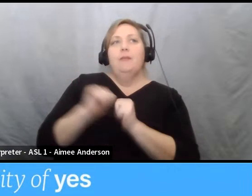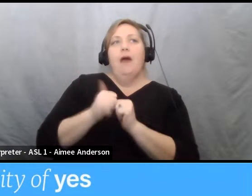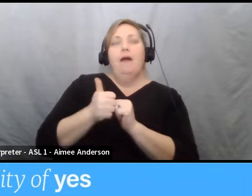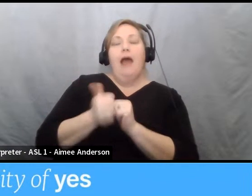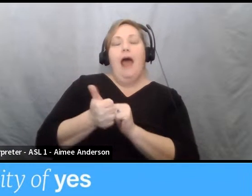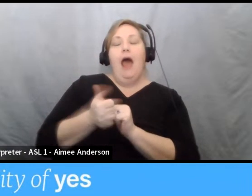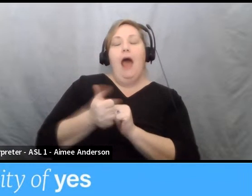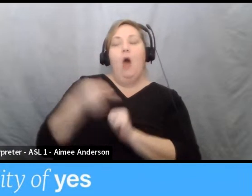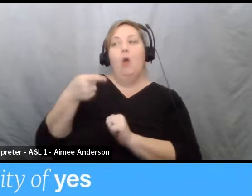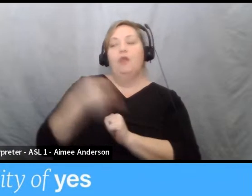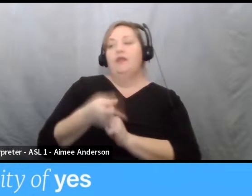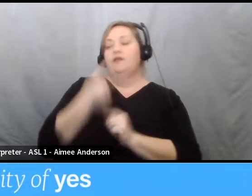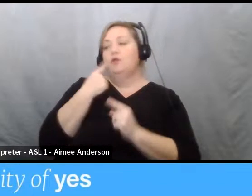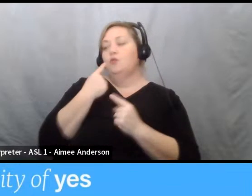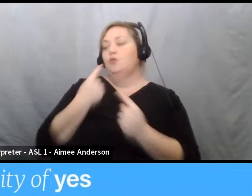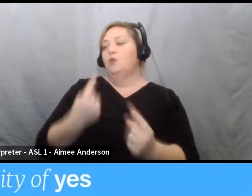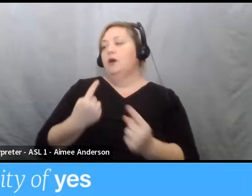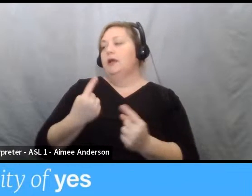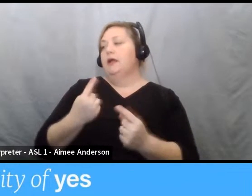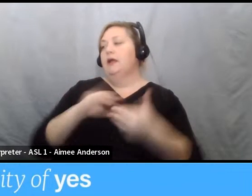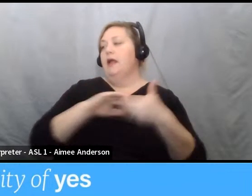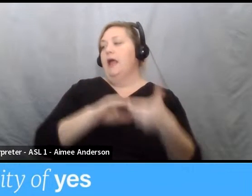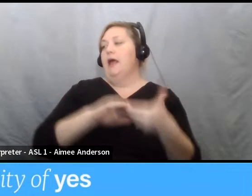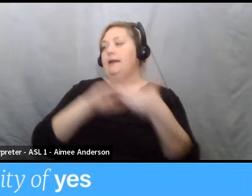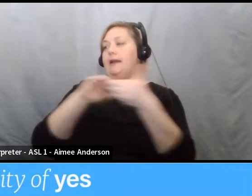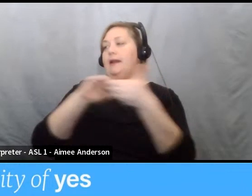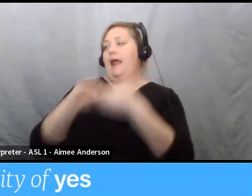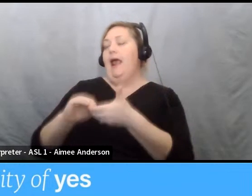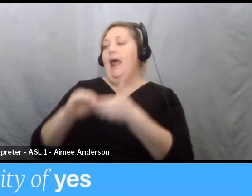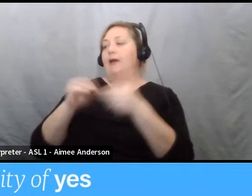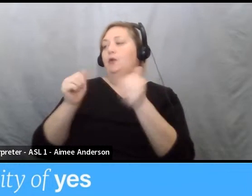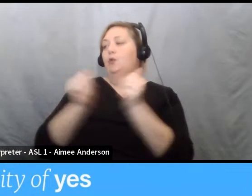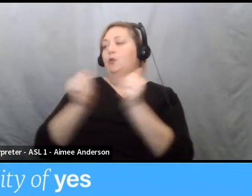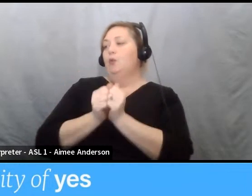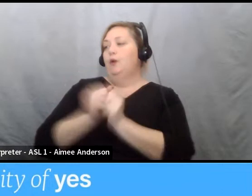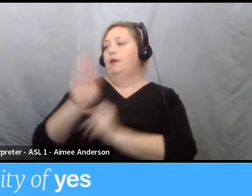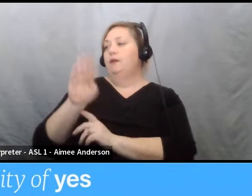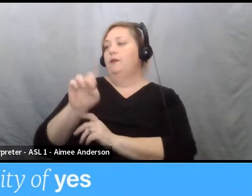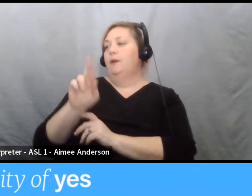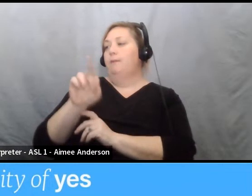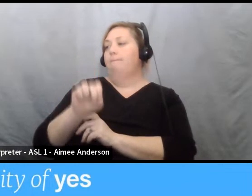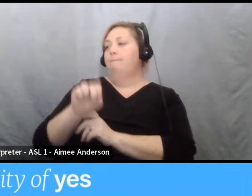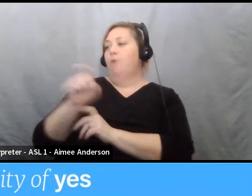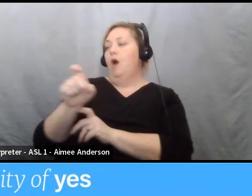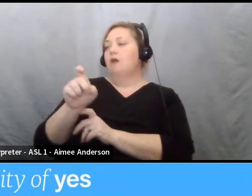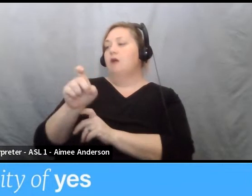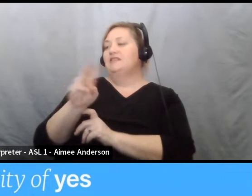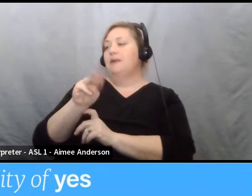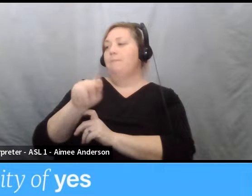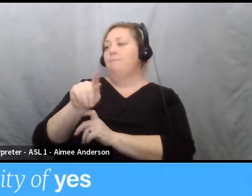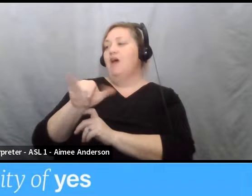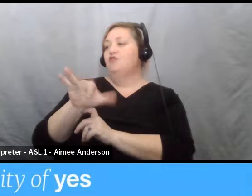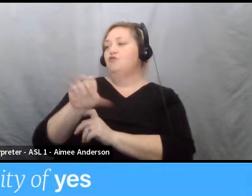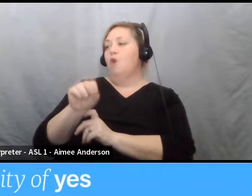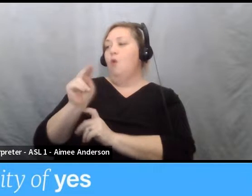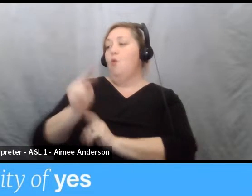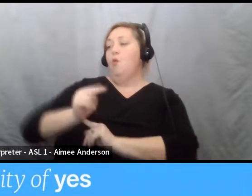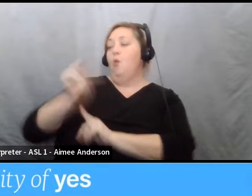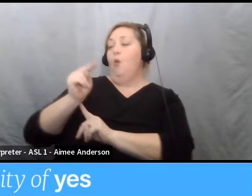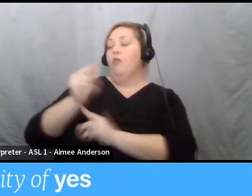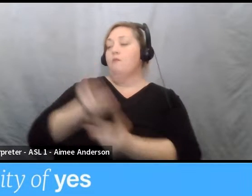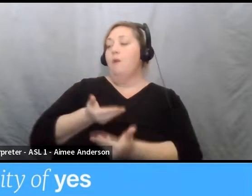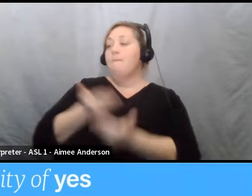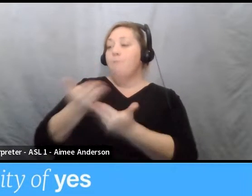how this is working hand in hand with the Bronx Metro North proposals? Talk a little